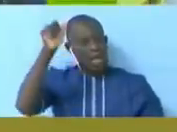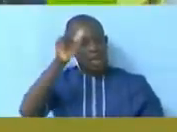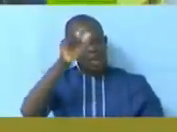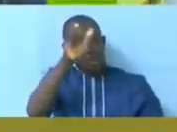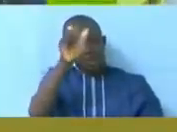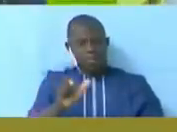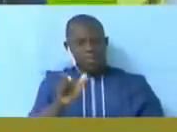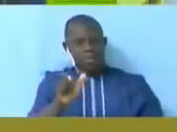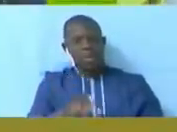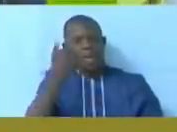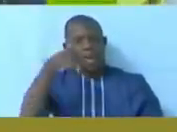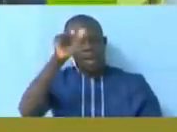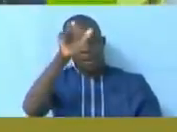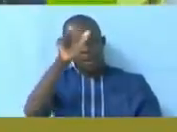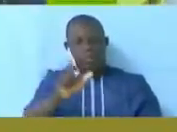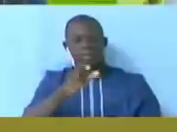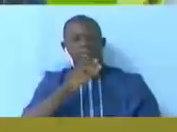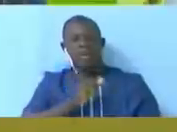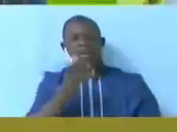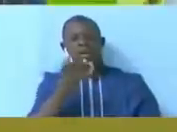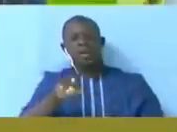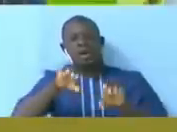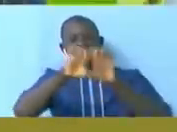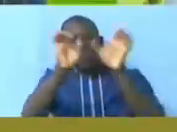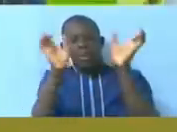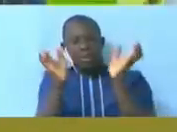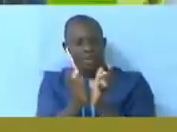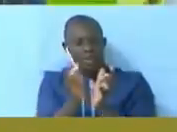gentleman from within the community of